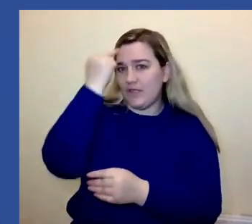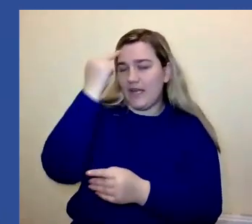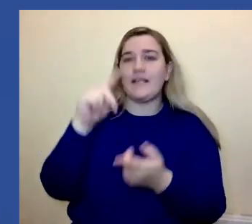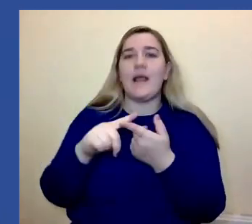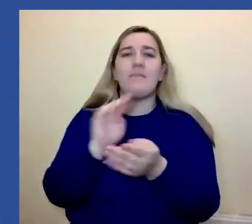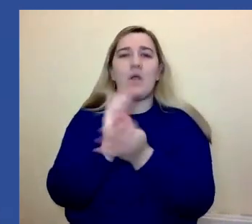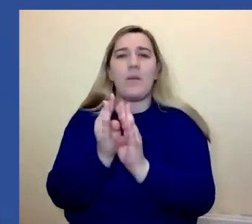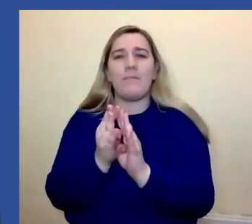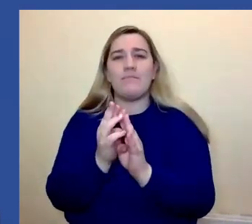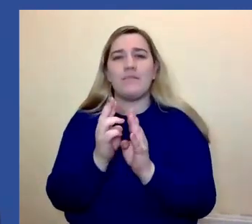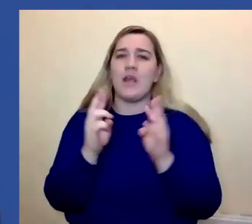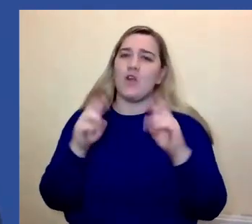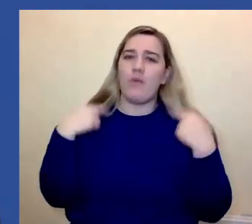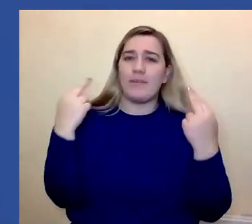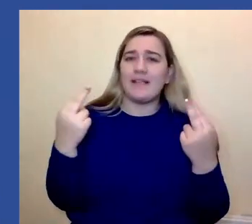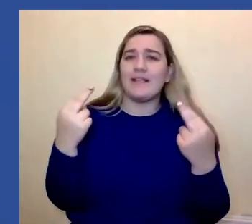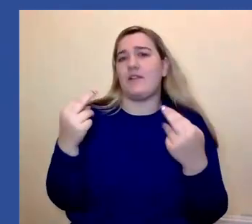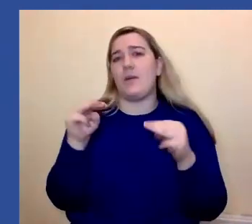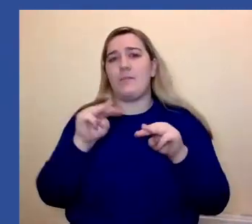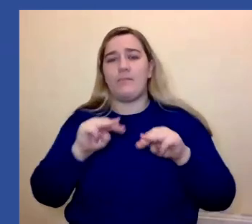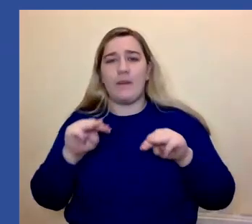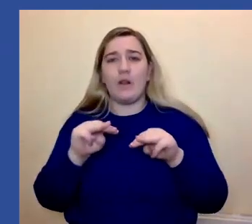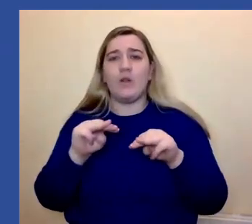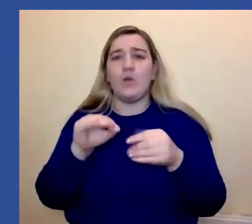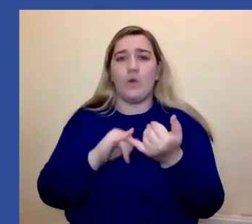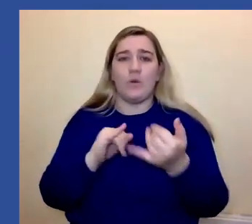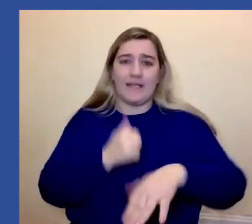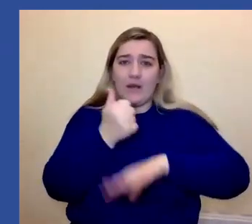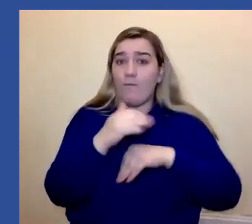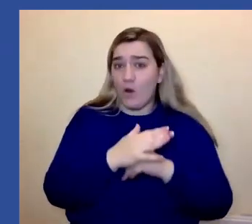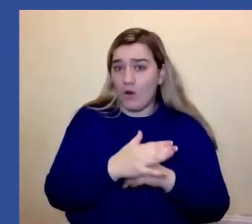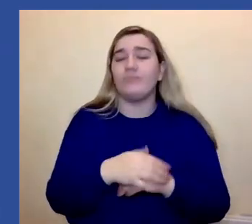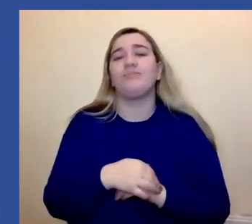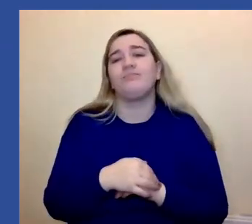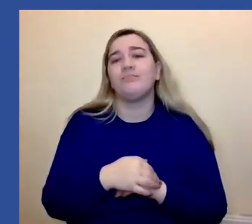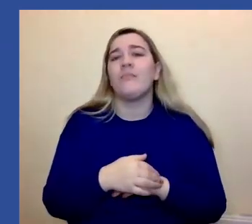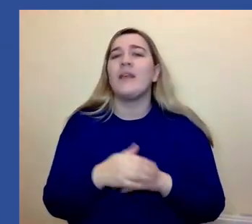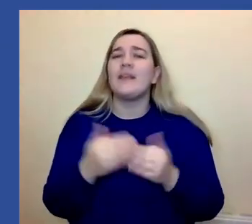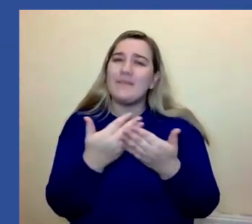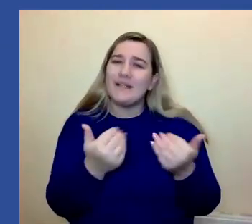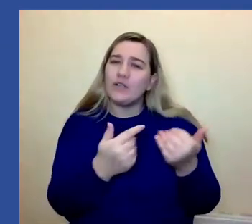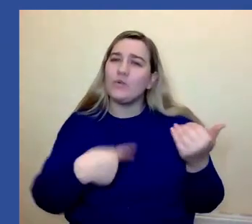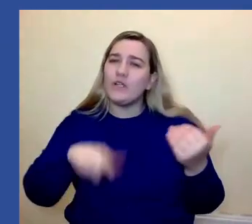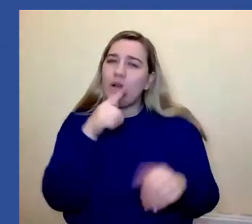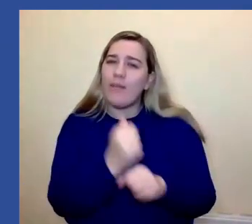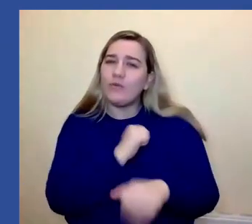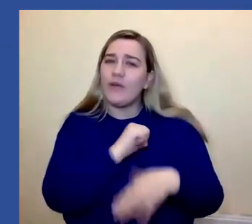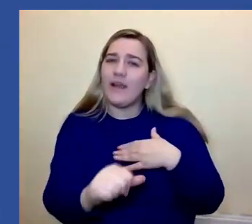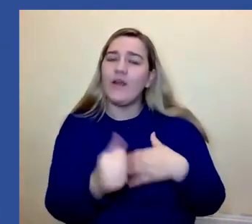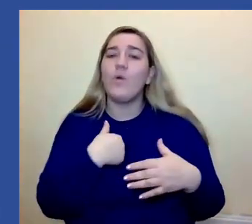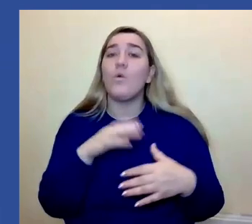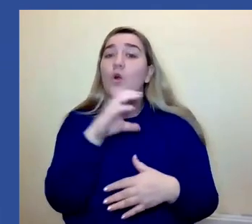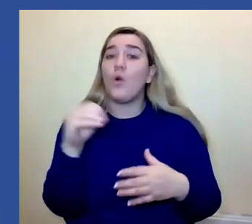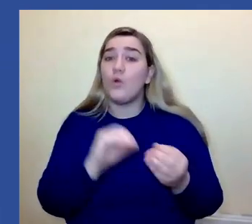for the principles set out within it. The materials that you're going to hear a little bit more about today were